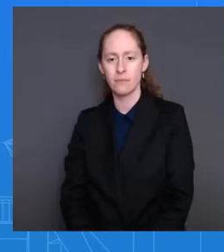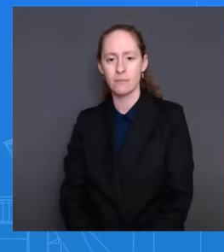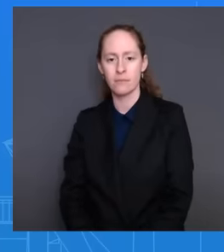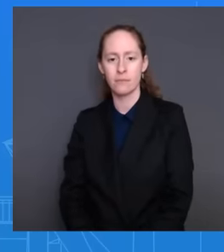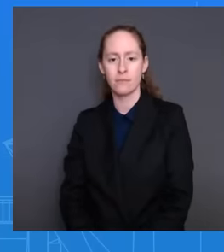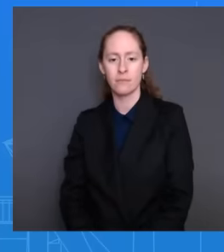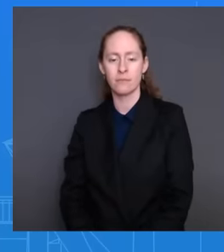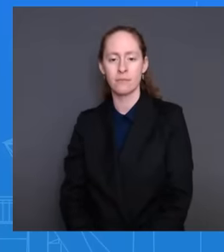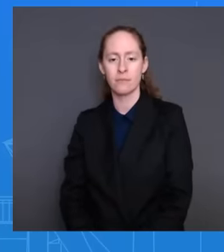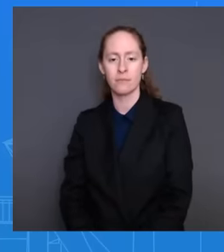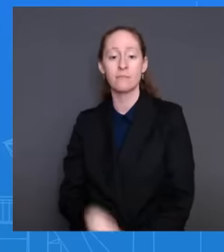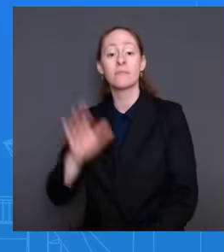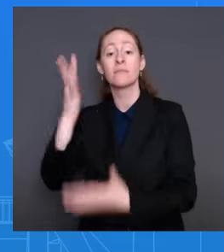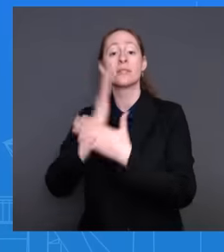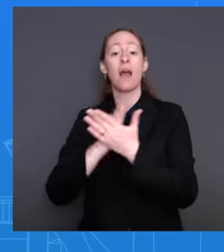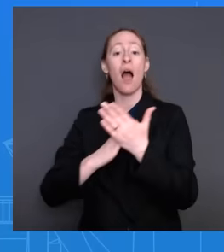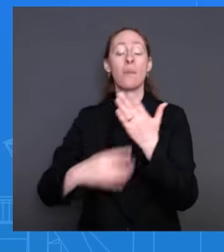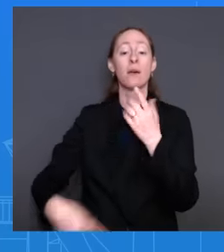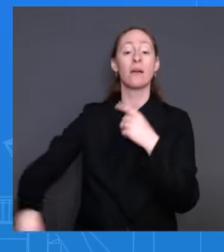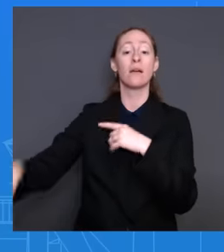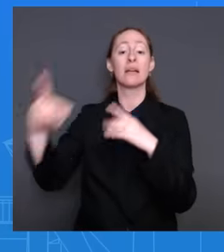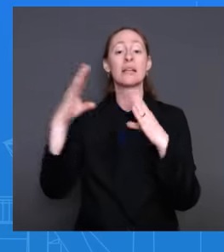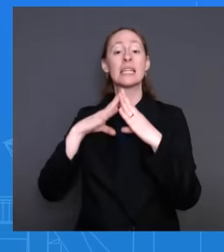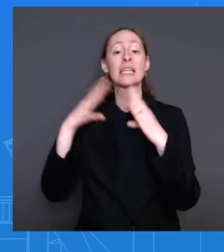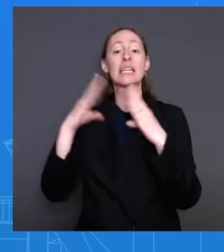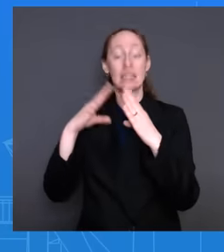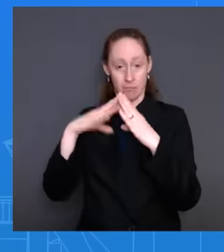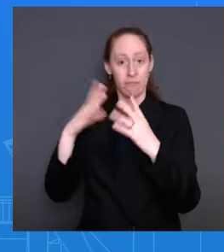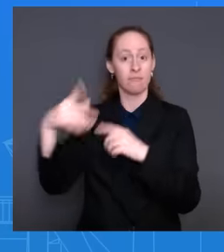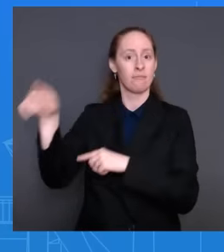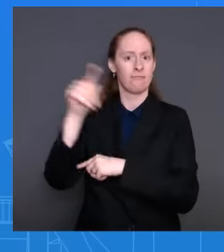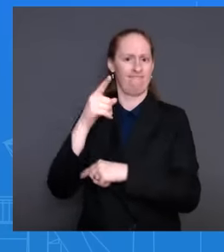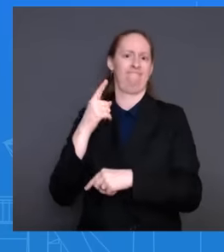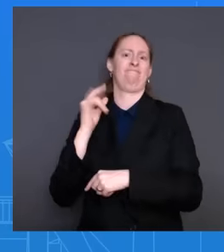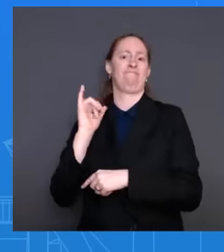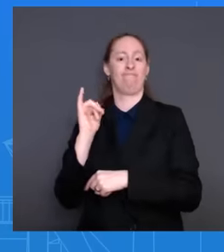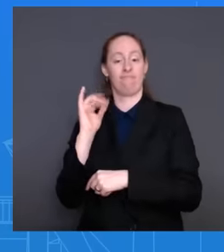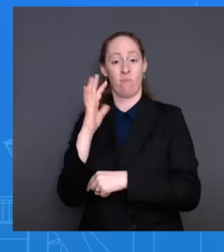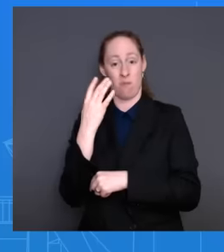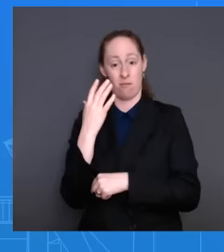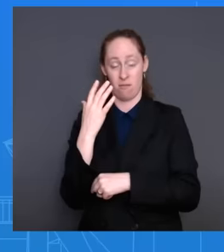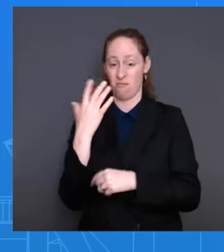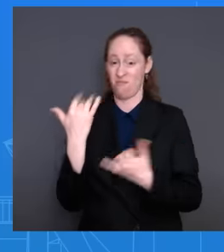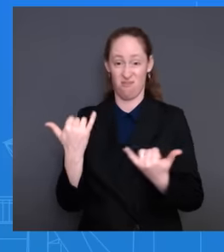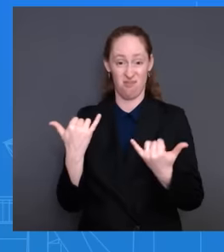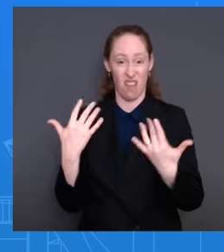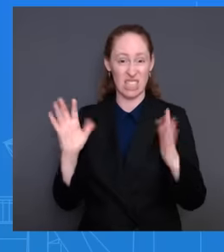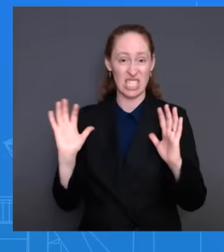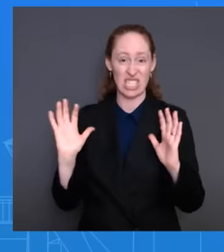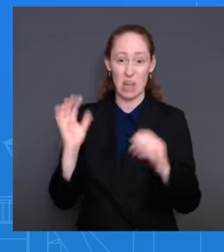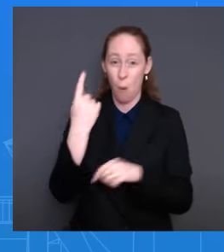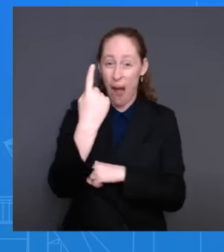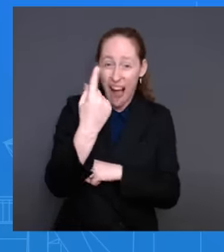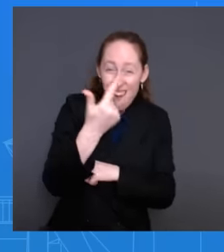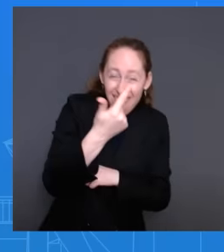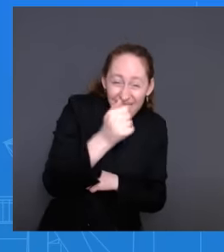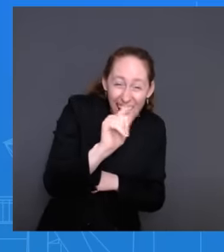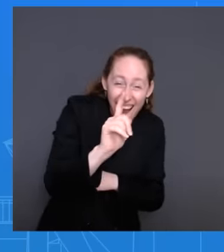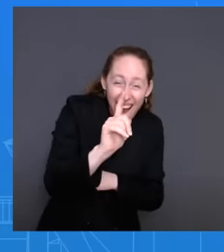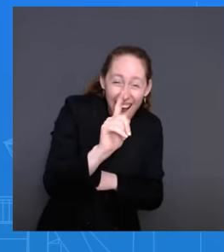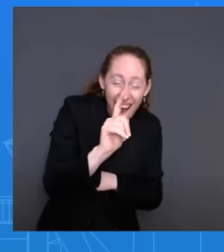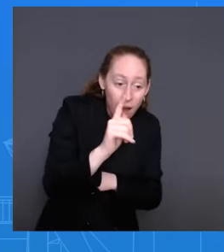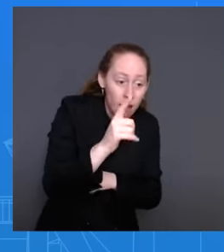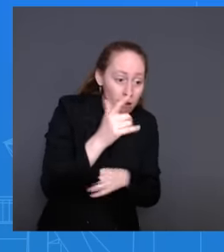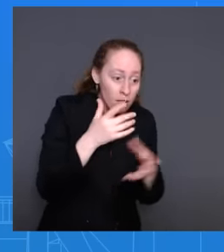hour. What does the White House want these people to do? Just stop driving to work? Look, the president understands what it feels